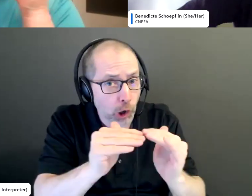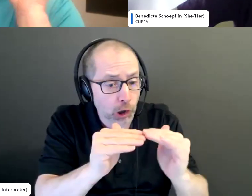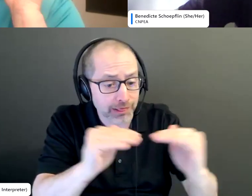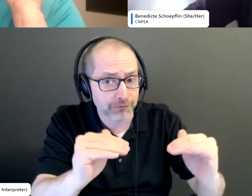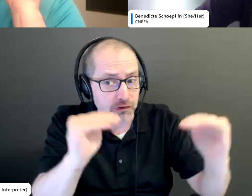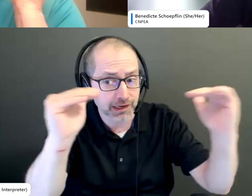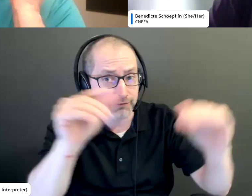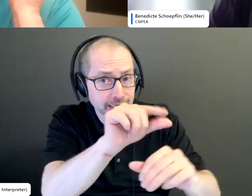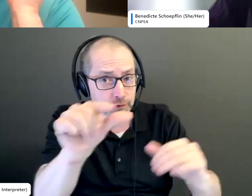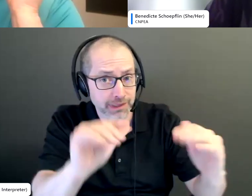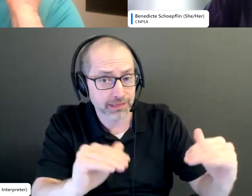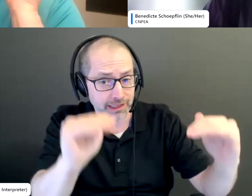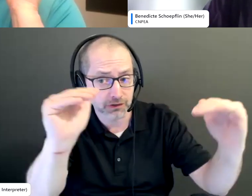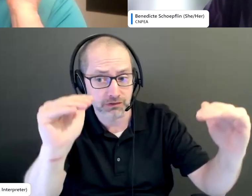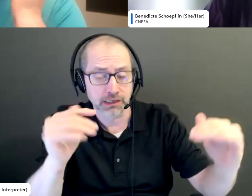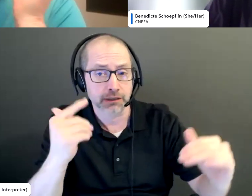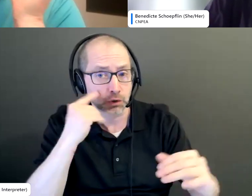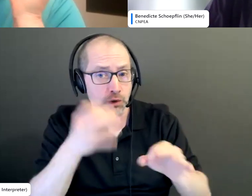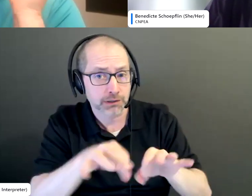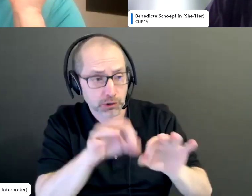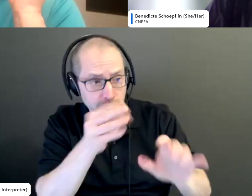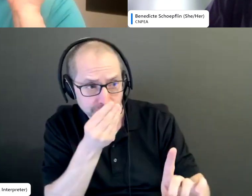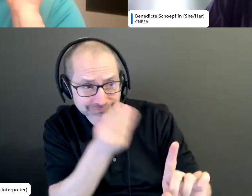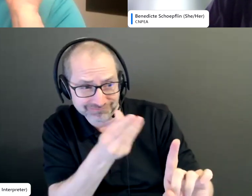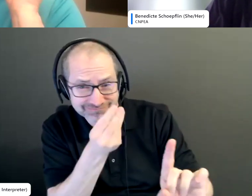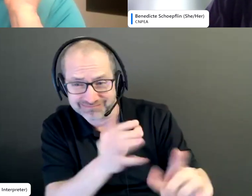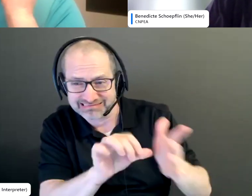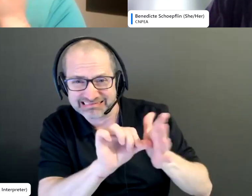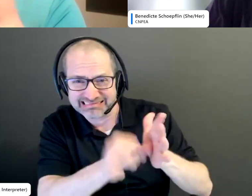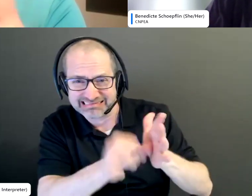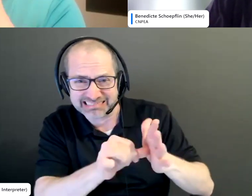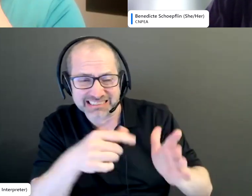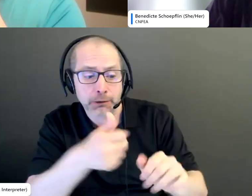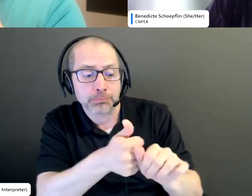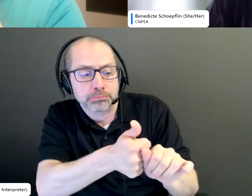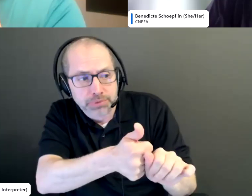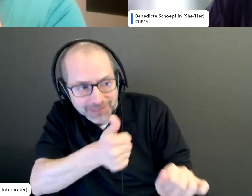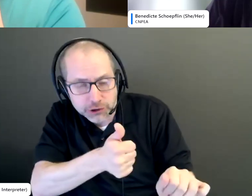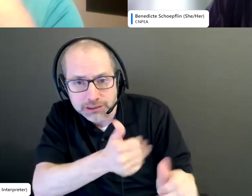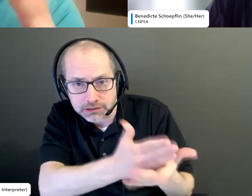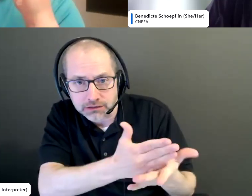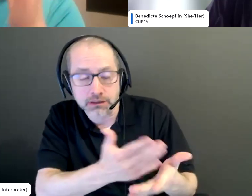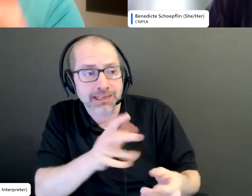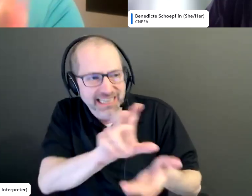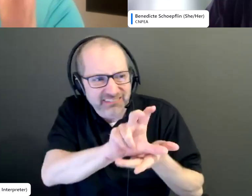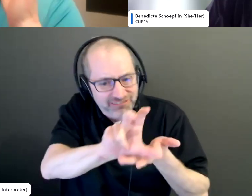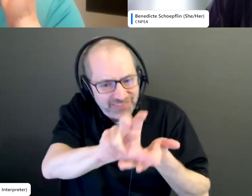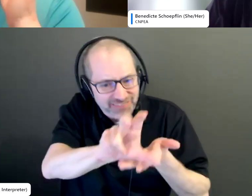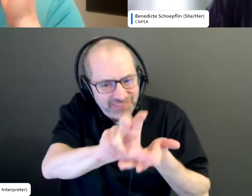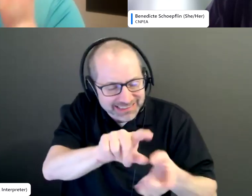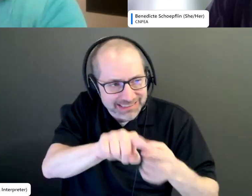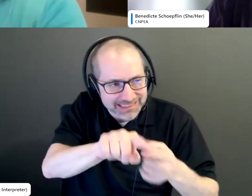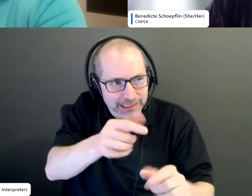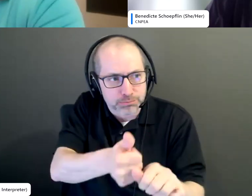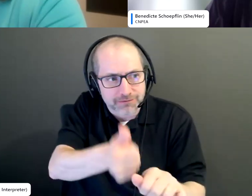about the importance of prevention, investments in prevention, and the alignment of